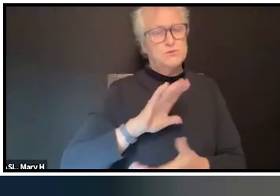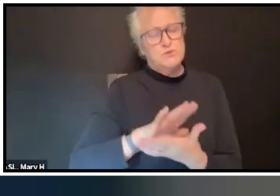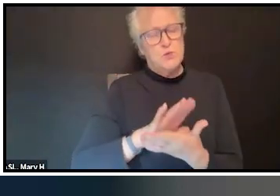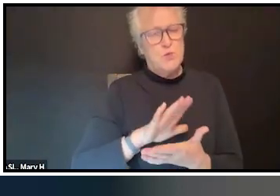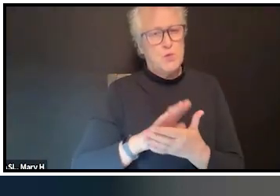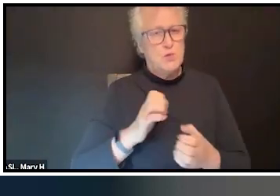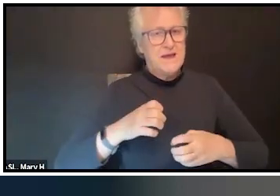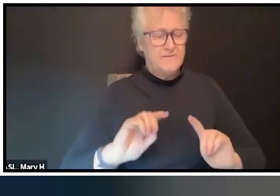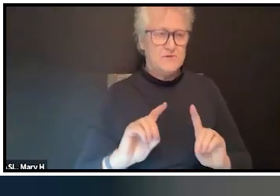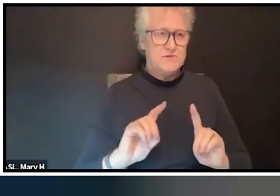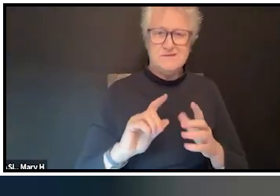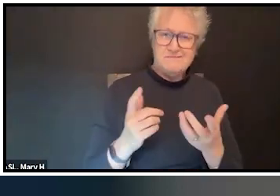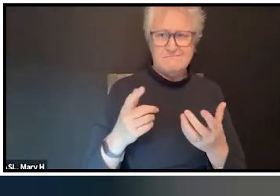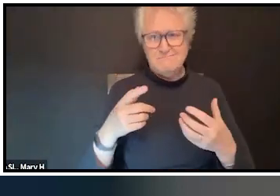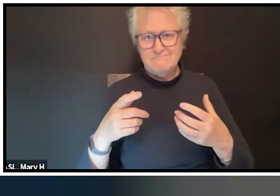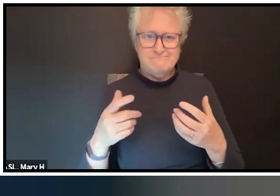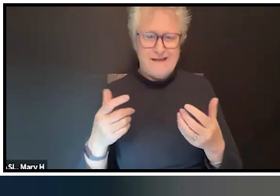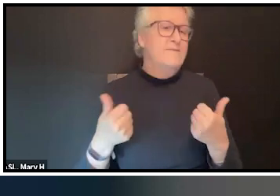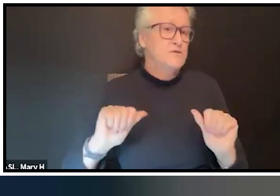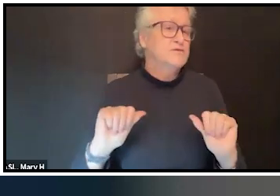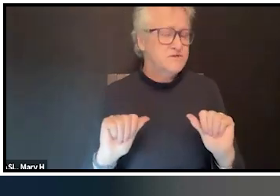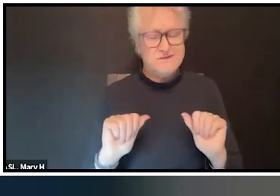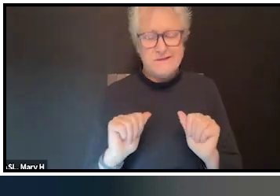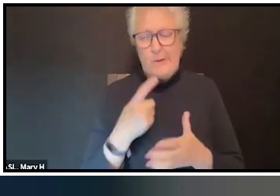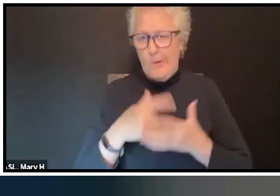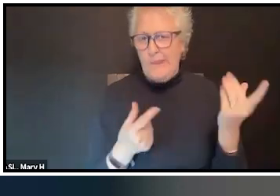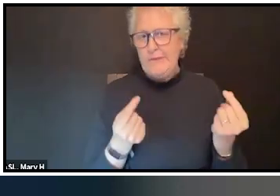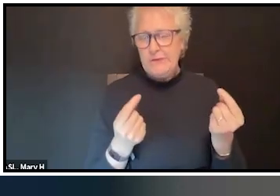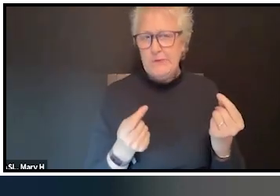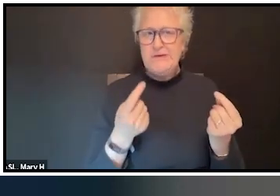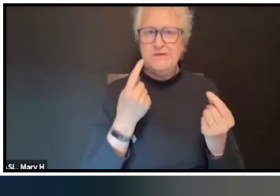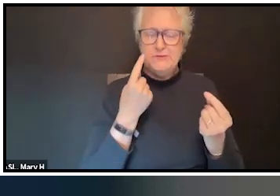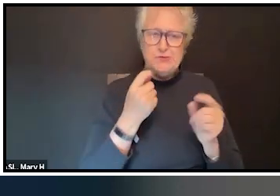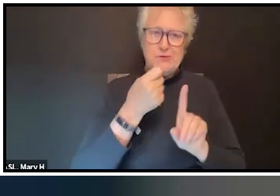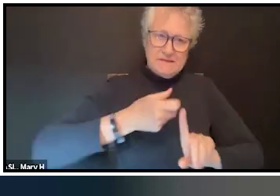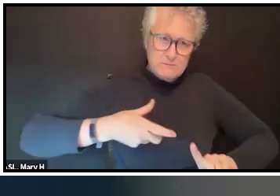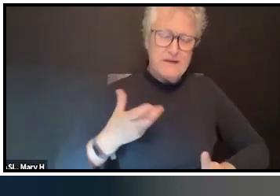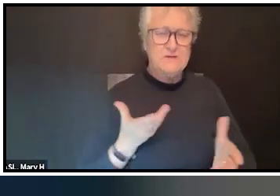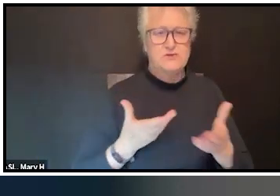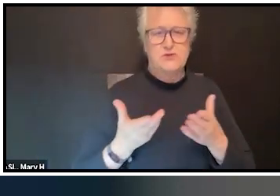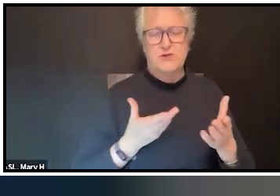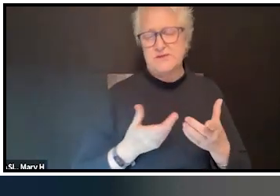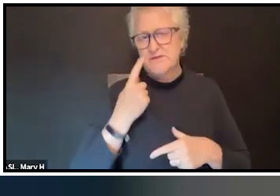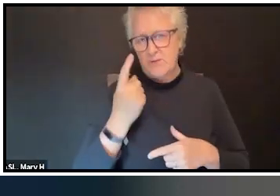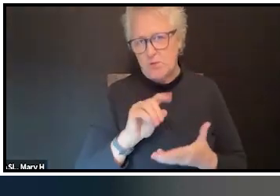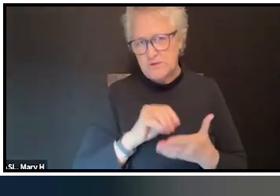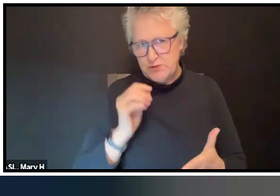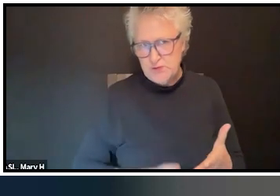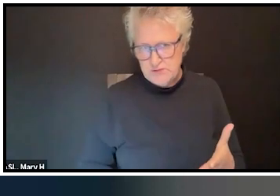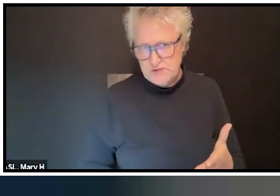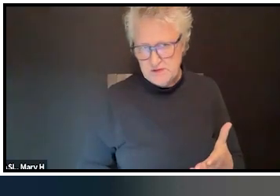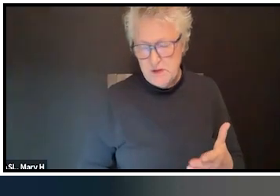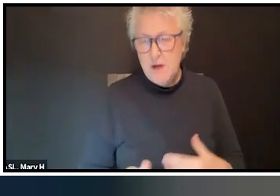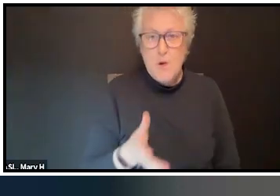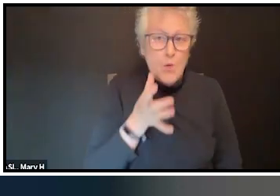students. And these coordinators also shared invitation to an evening with a national speaker to be held April 3rd at the Radisson